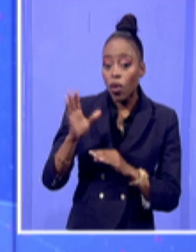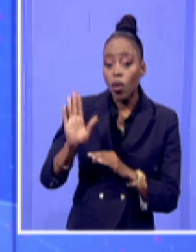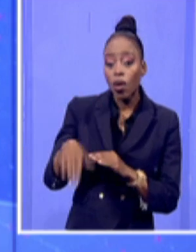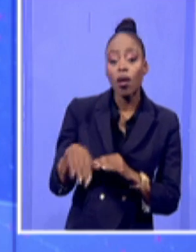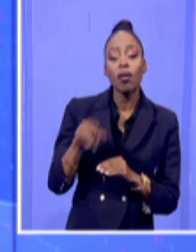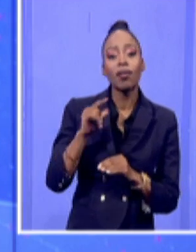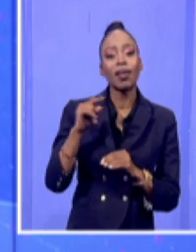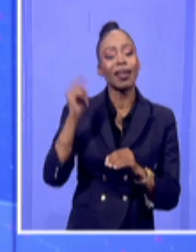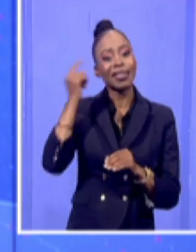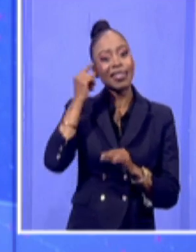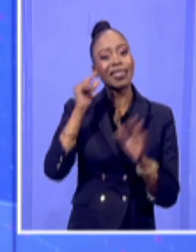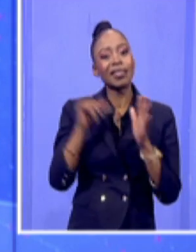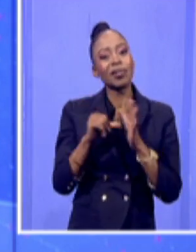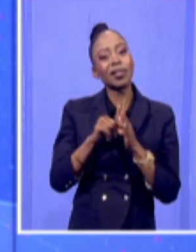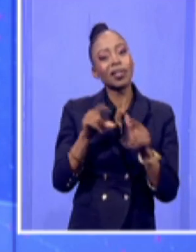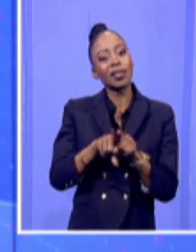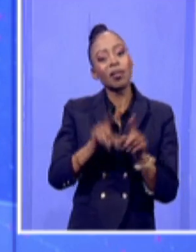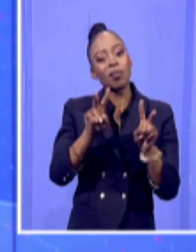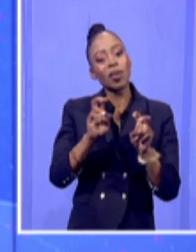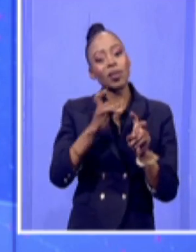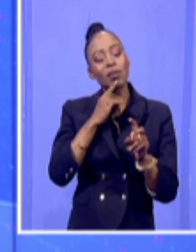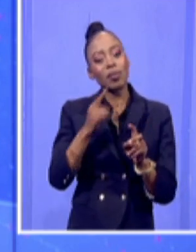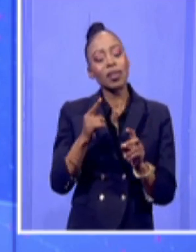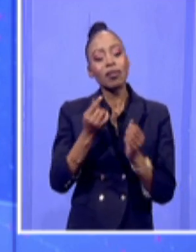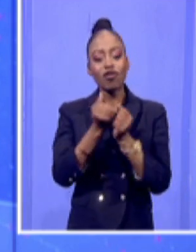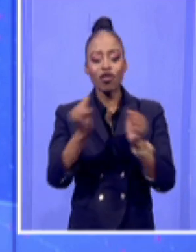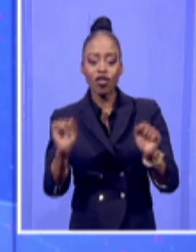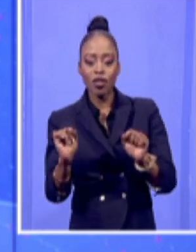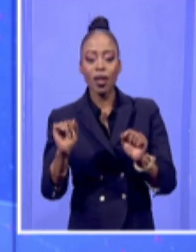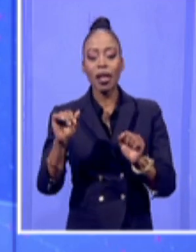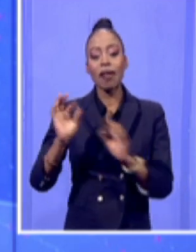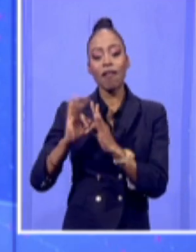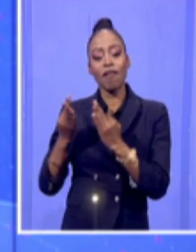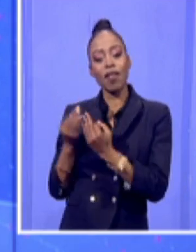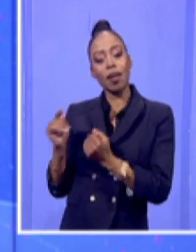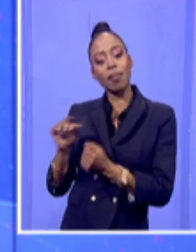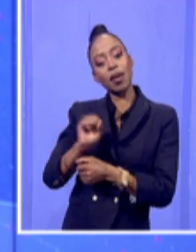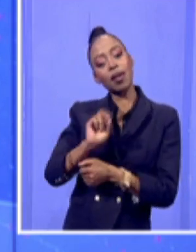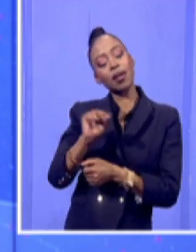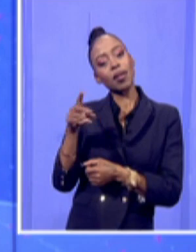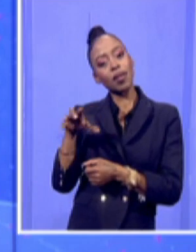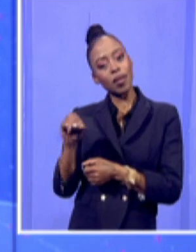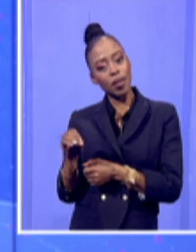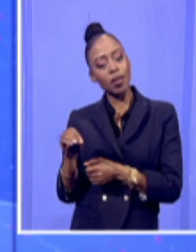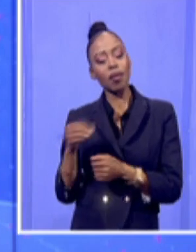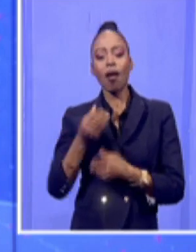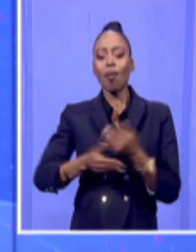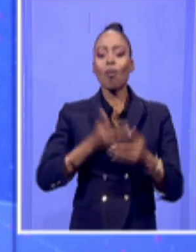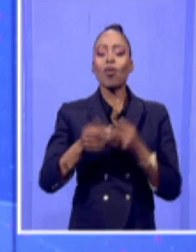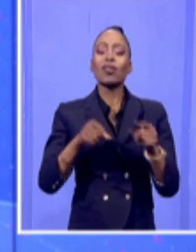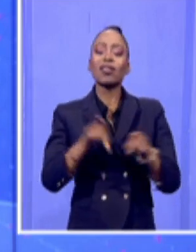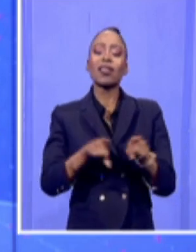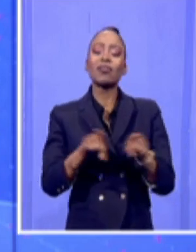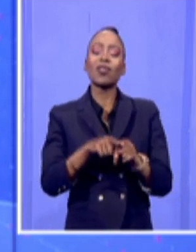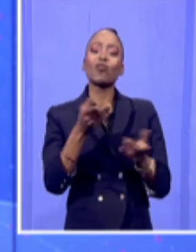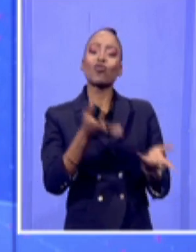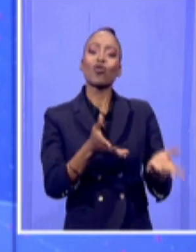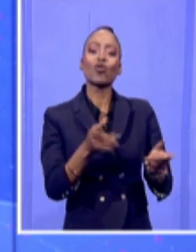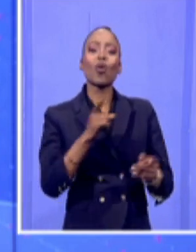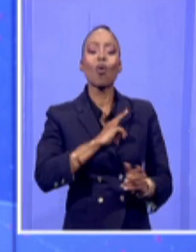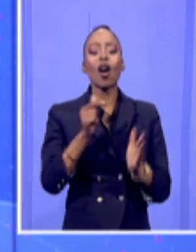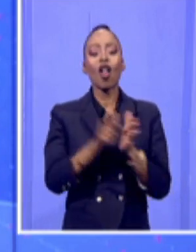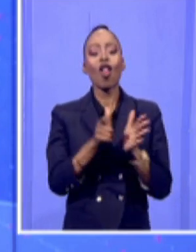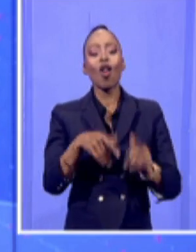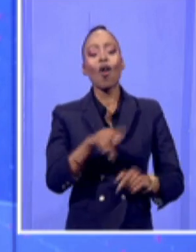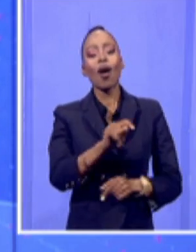really what's quite important here is the seeking of justice by the Meyiwa family. Proceedings like this one where you've got Advocate